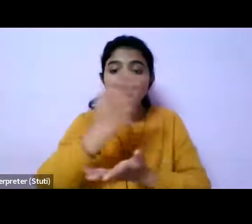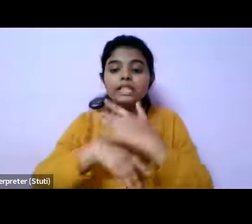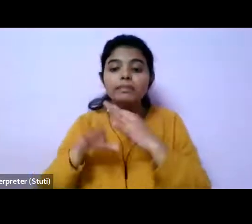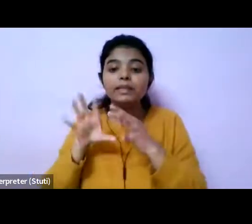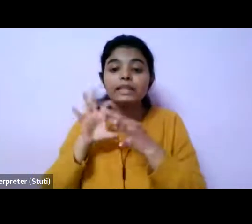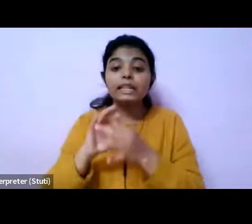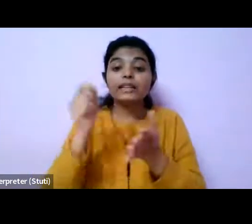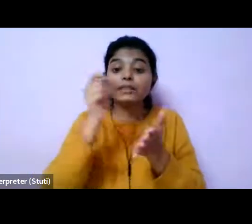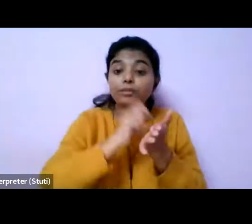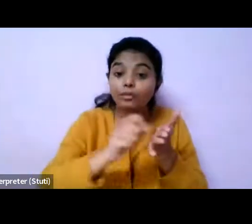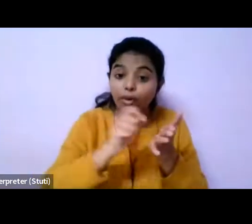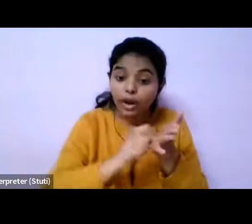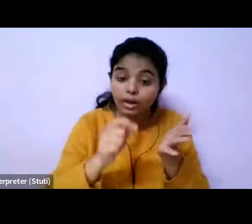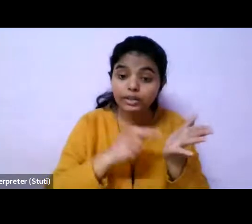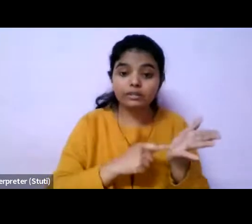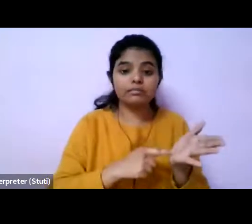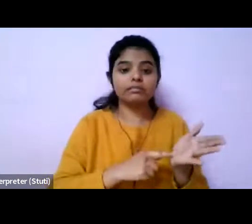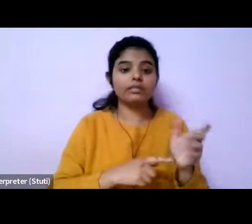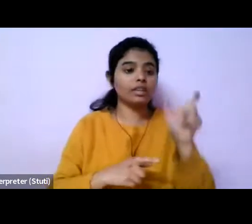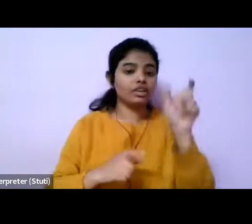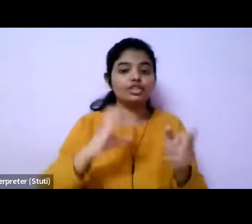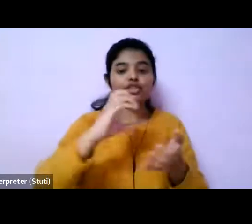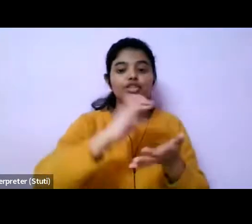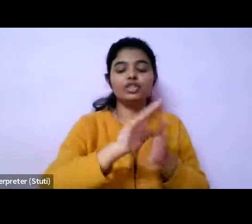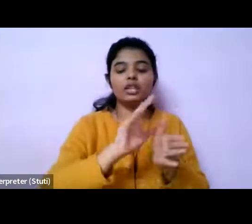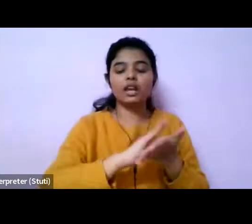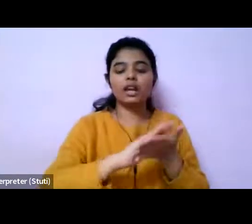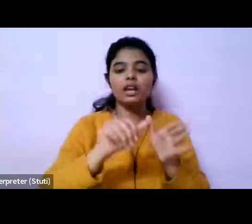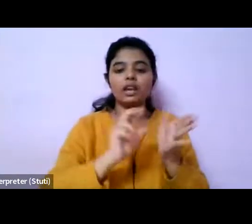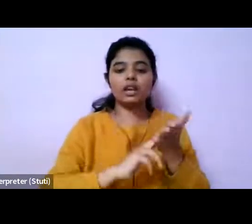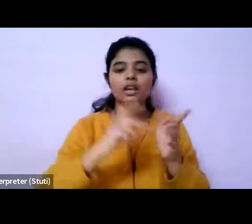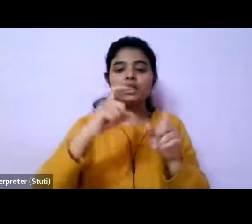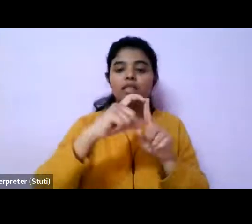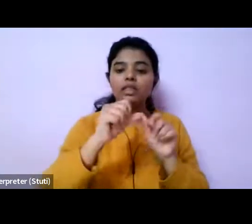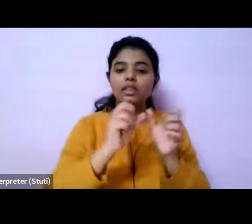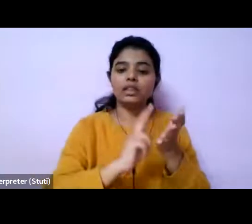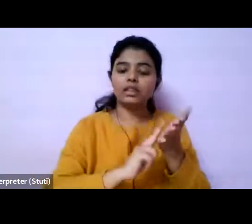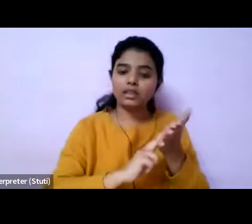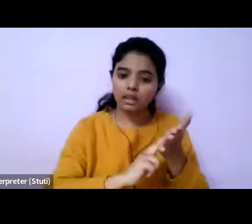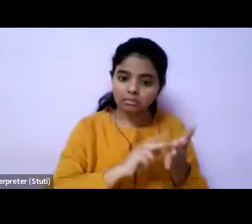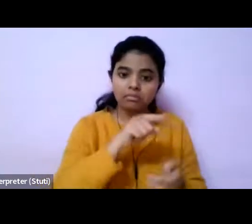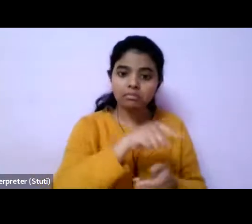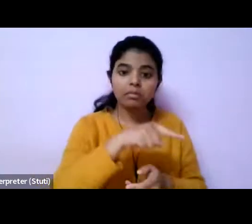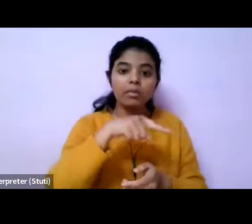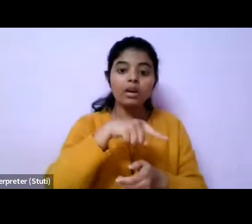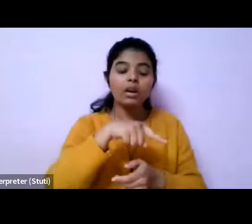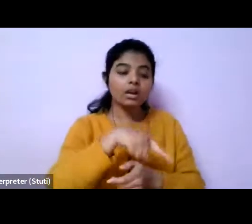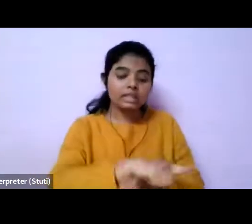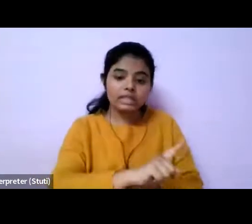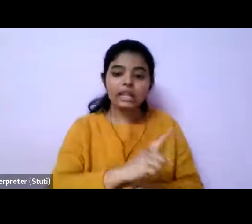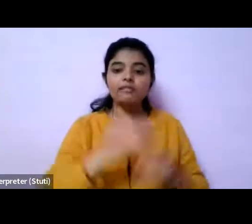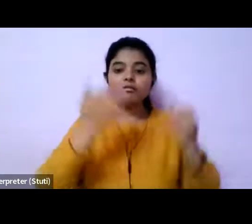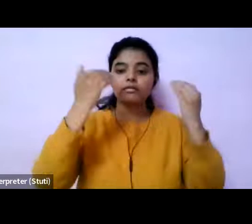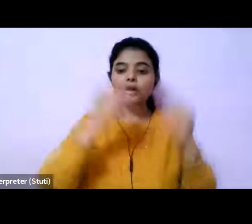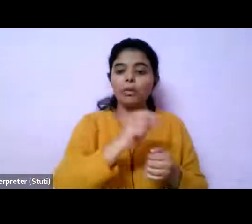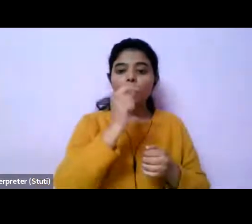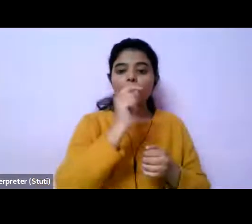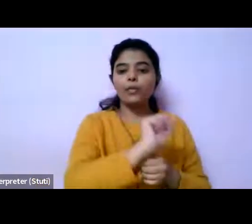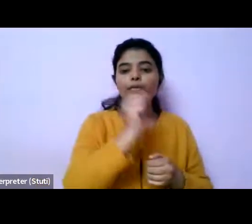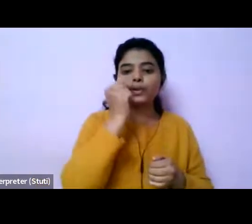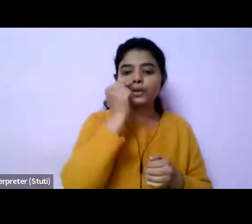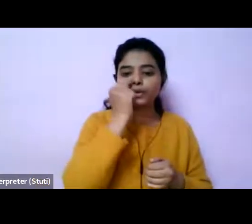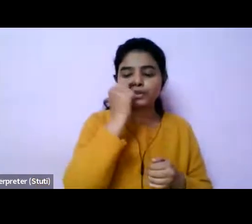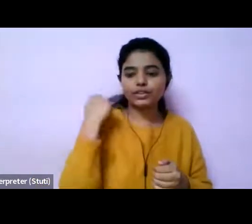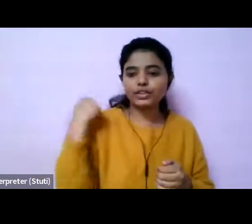because there's a character called Chandan who is trying to write a play about his disabled sister, and of course